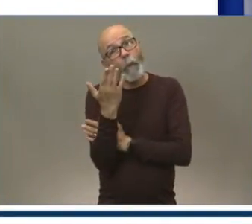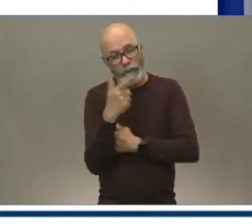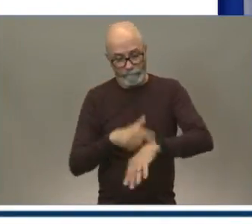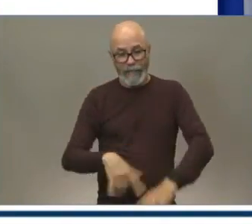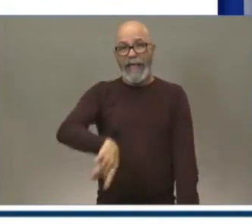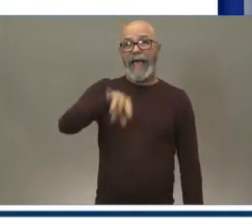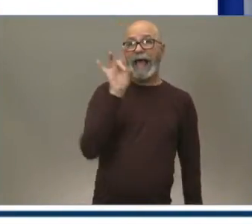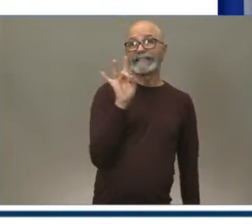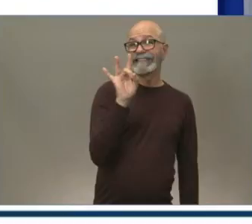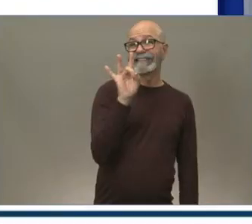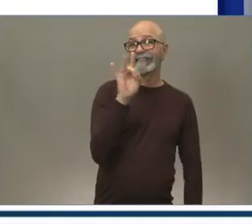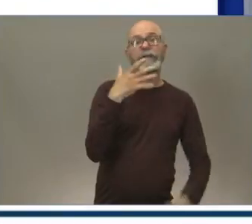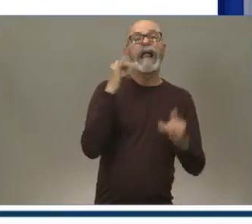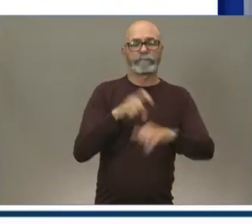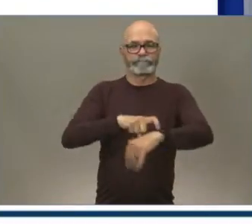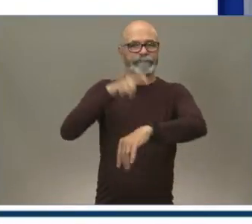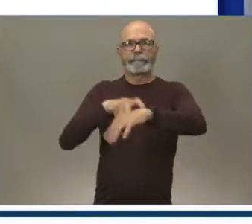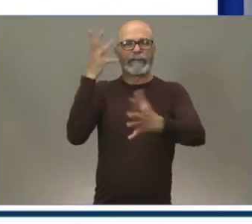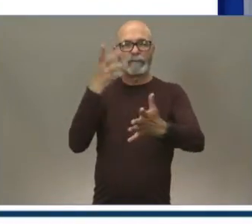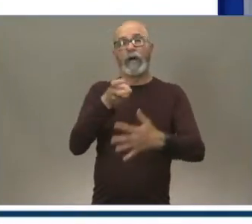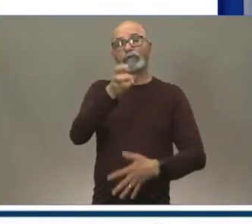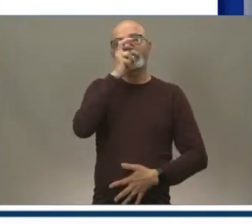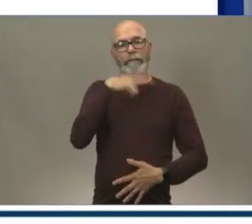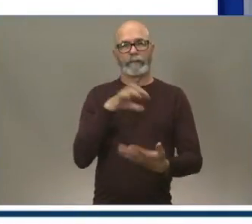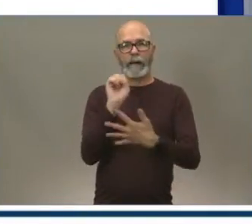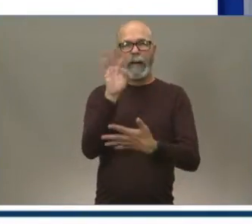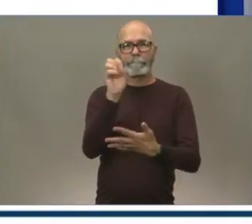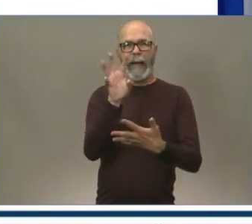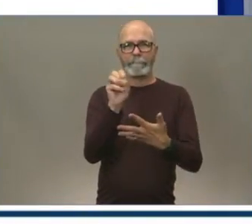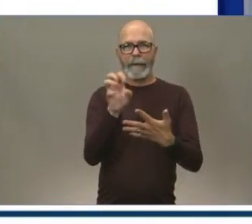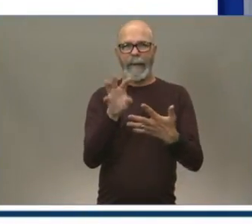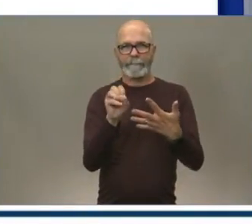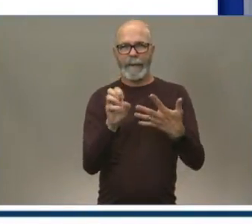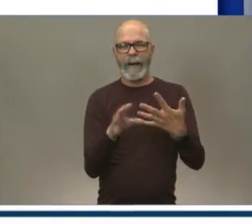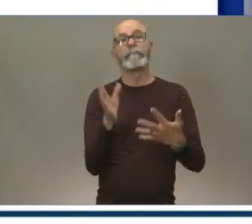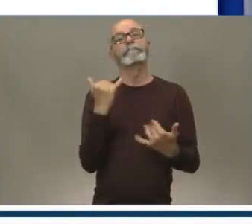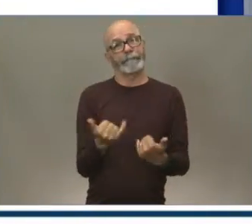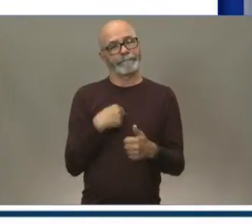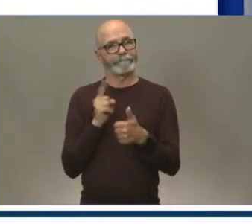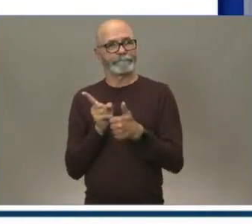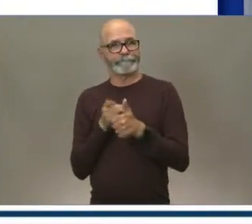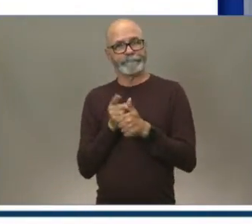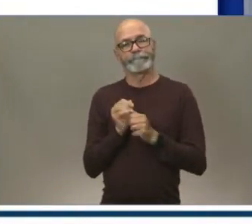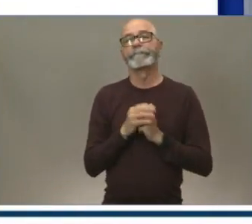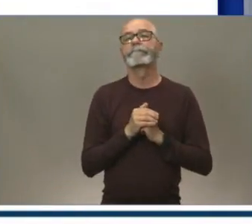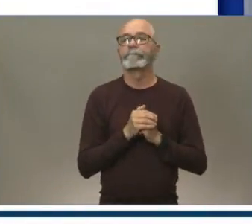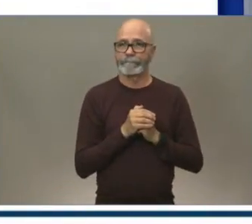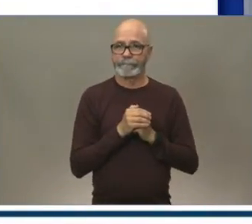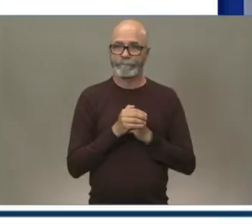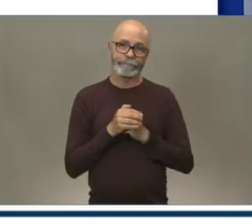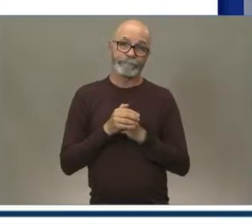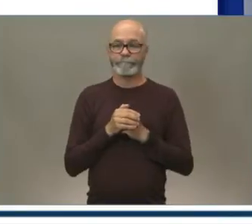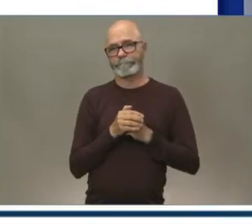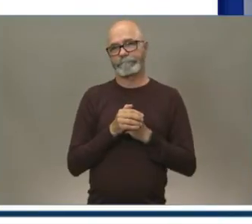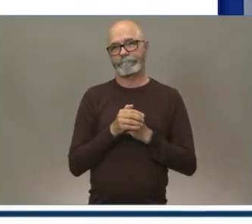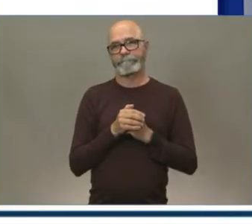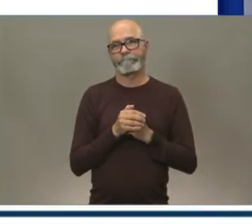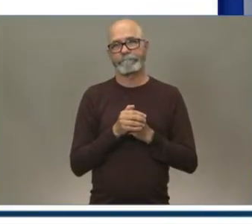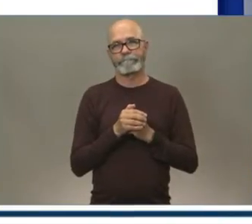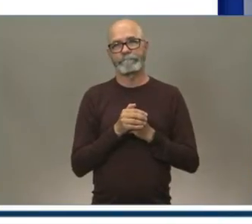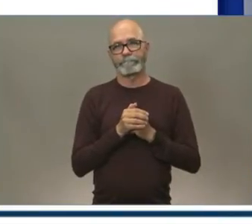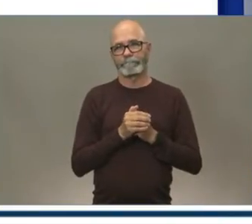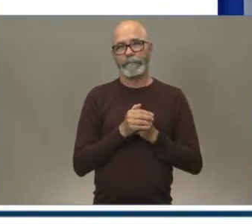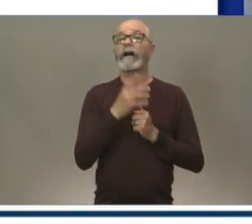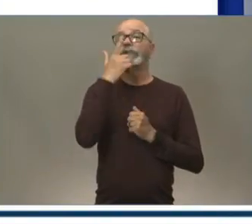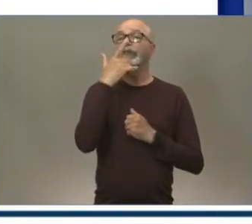all of HRM, as well as a number of communities in the surrounding area. We are implementing what is almost a full lockdown, and it will be in